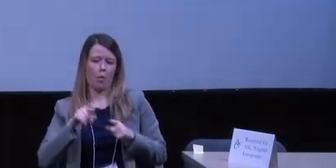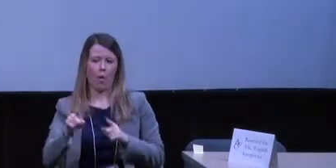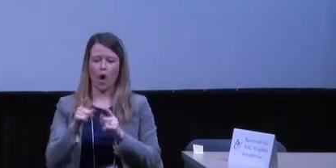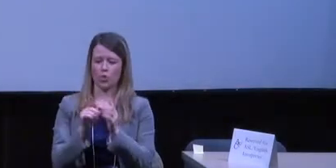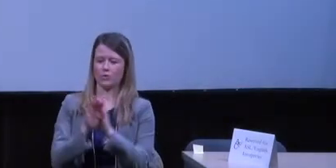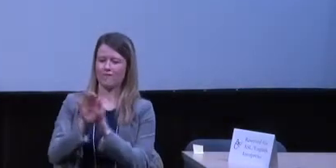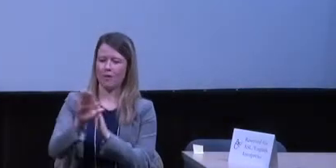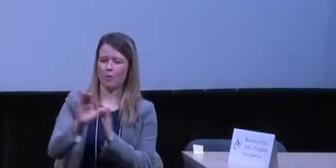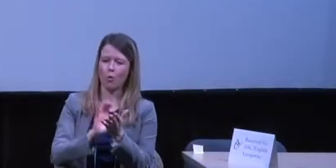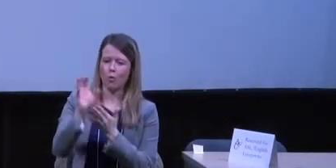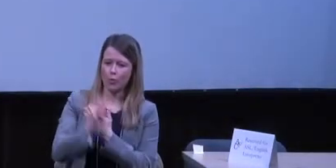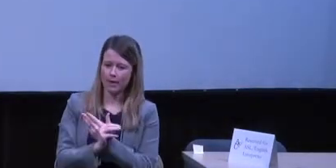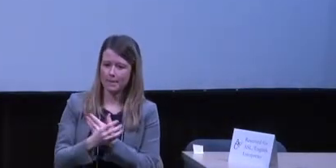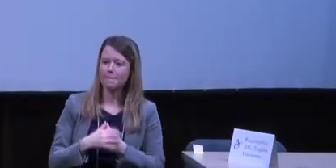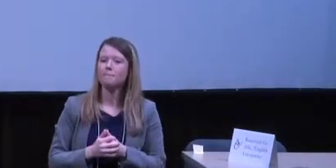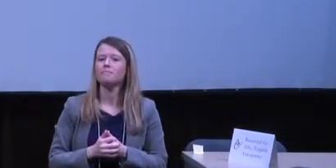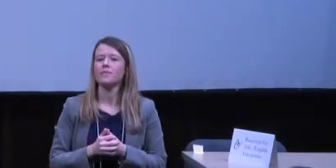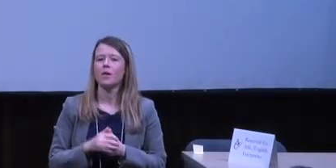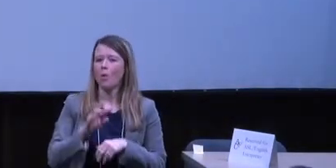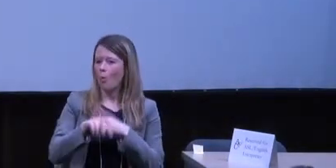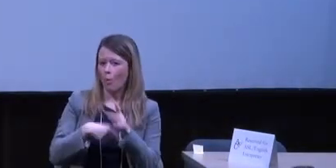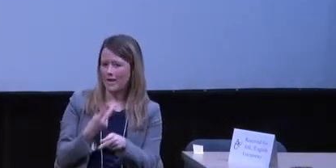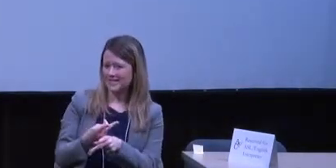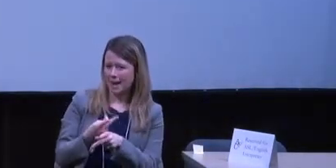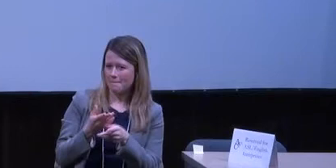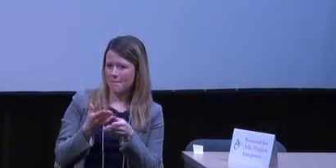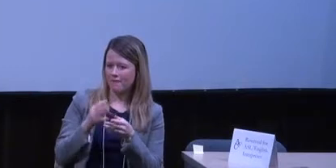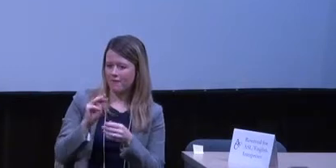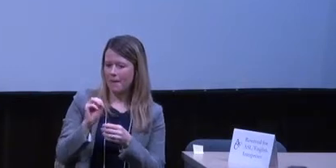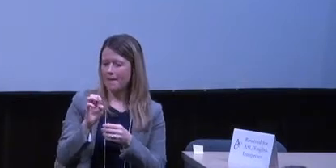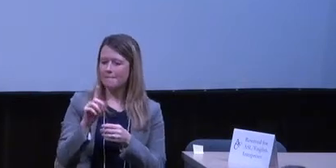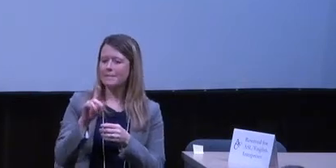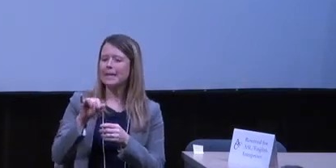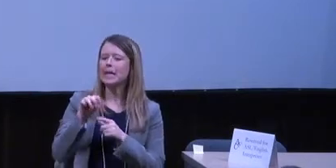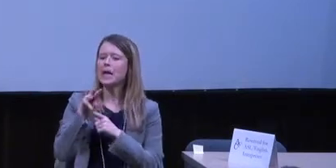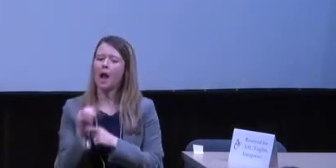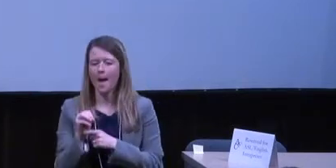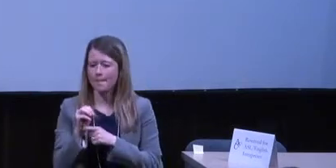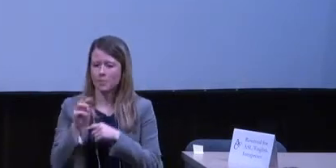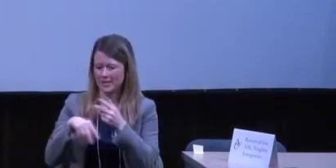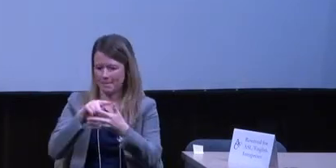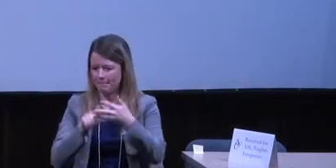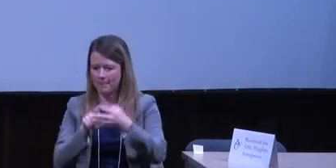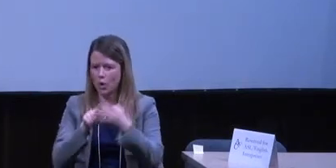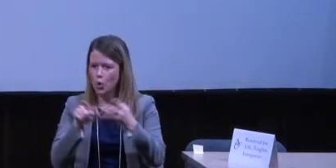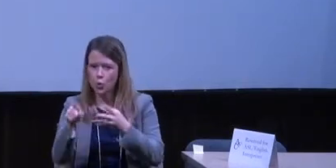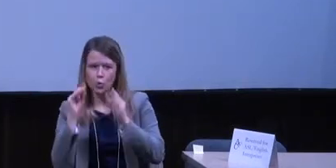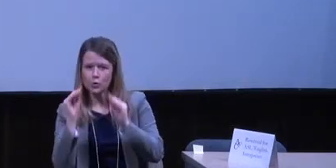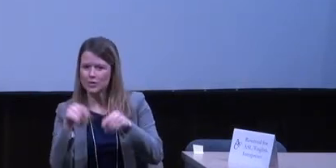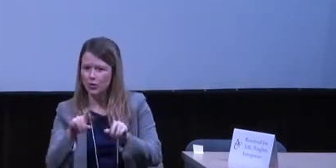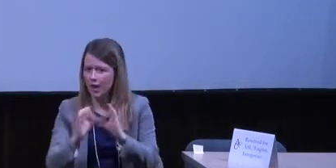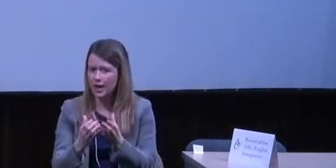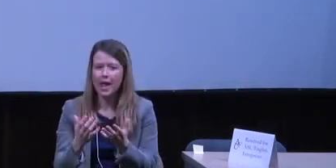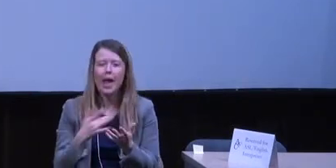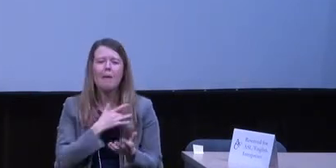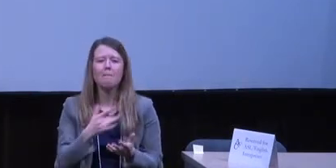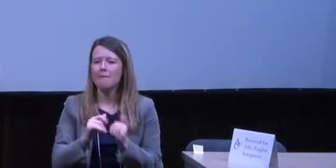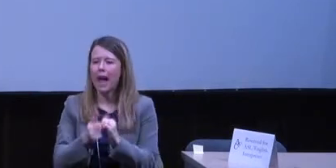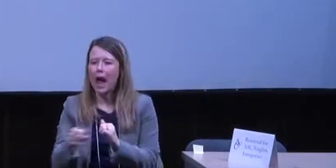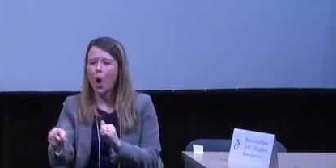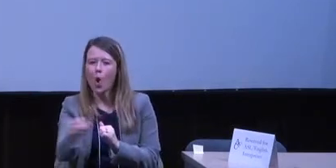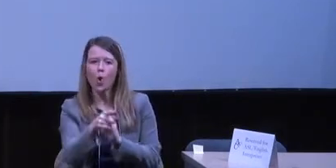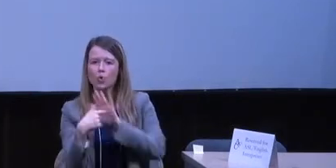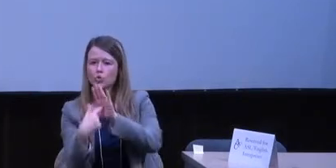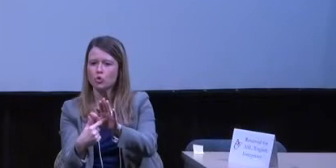What types of mediums do you use to teach in class? Anybody can say. Typically, how do you present the information in your classes?